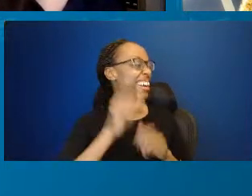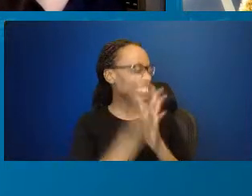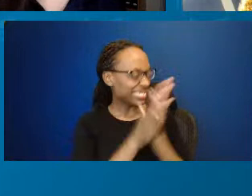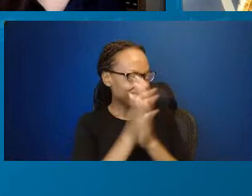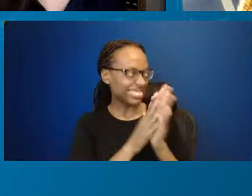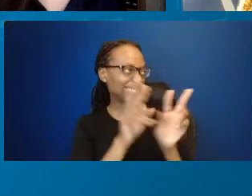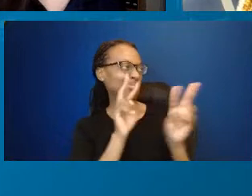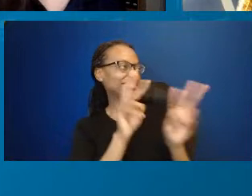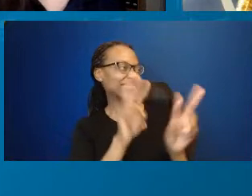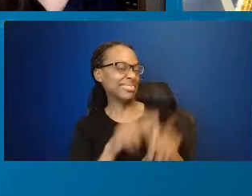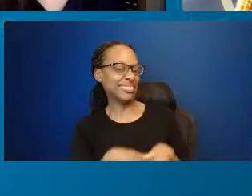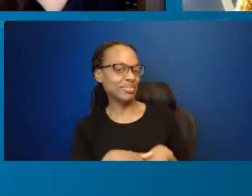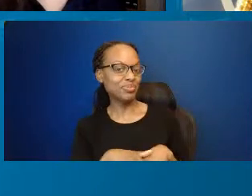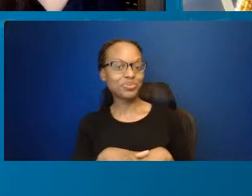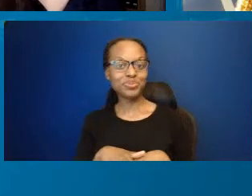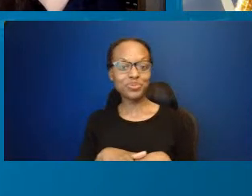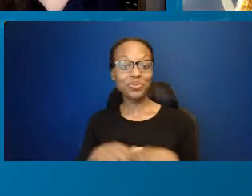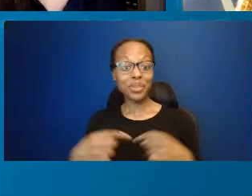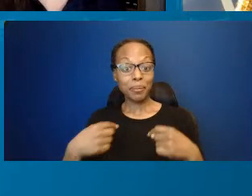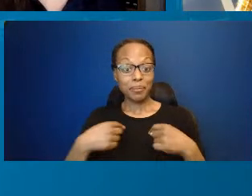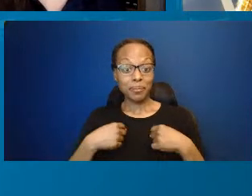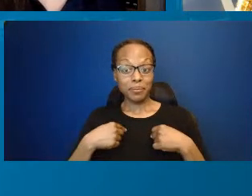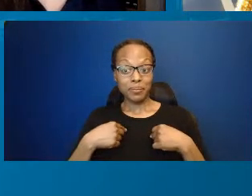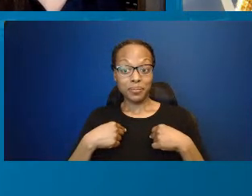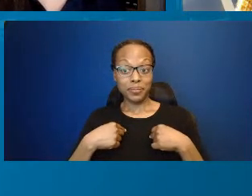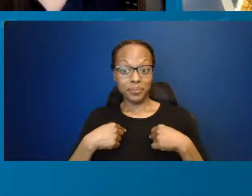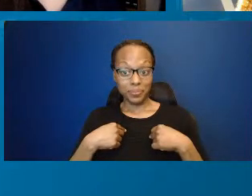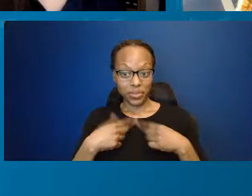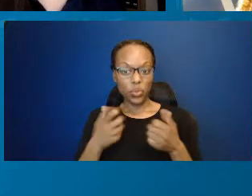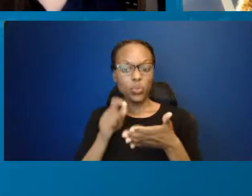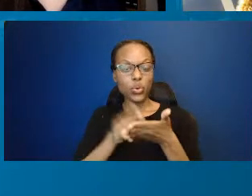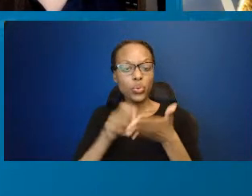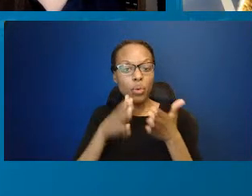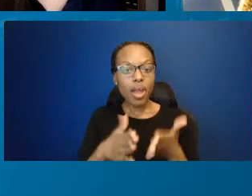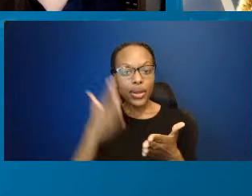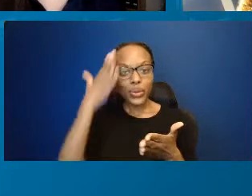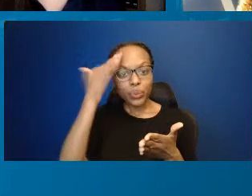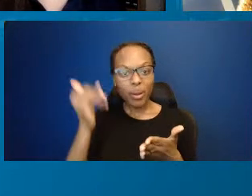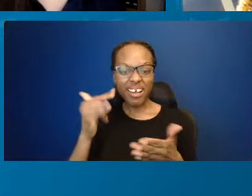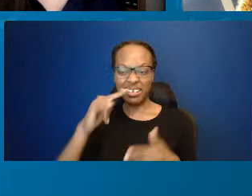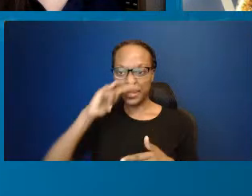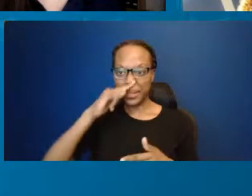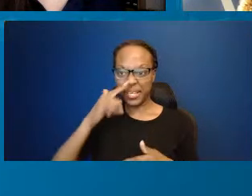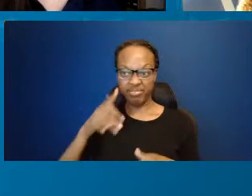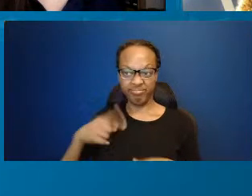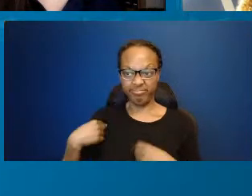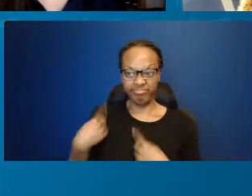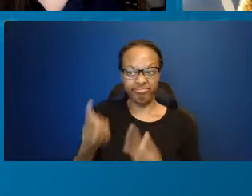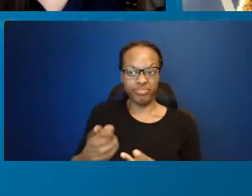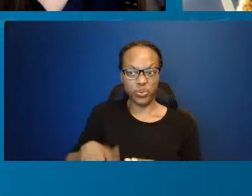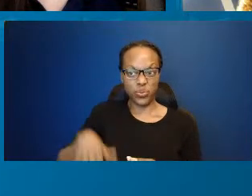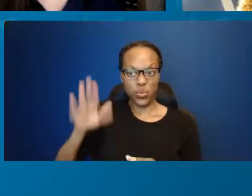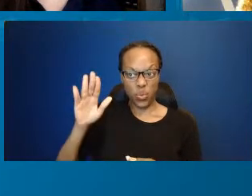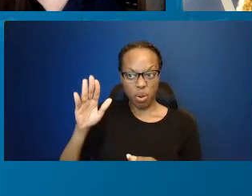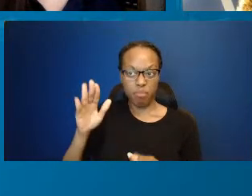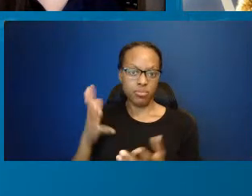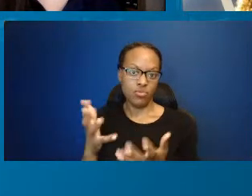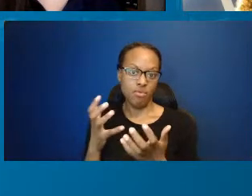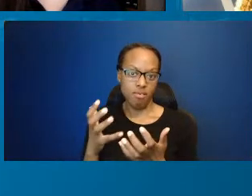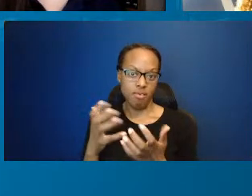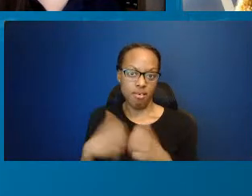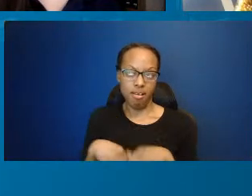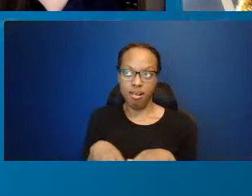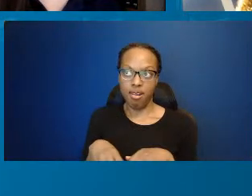Yeah, and I just wanted to be a writer as a kid because I could see, I came from a family of writers, and they were always going, wow, you got to see this, you got to see this. And I wanted to